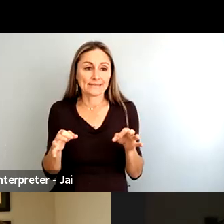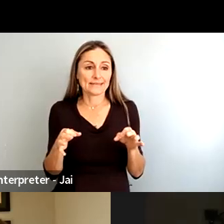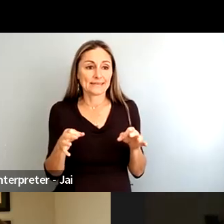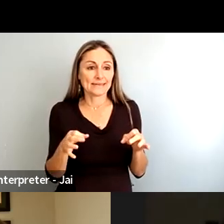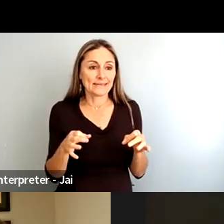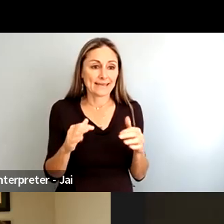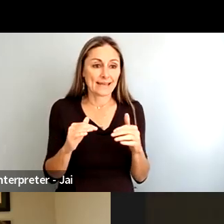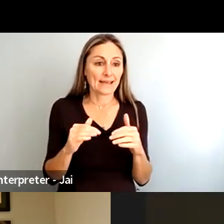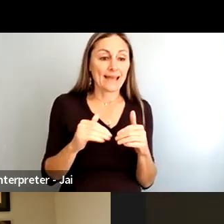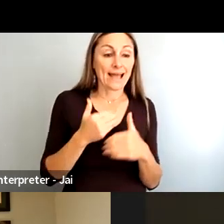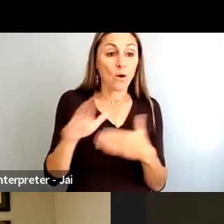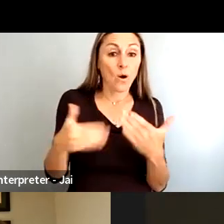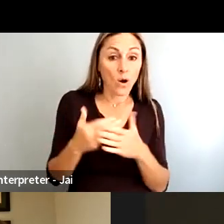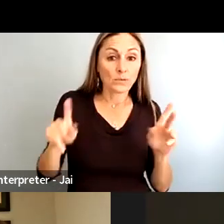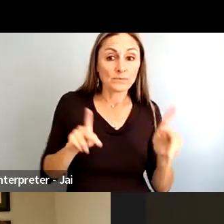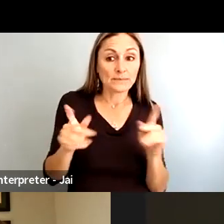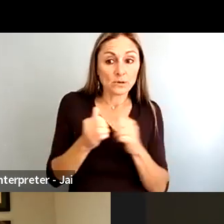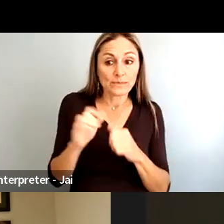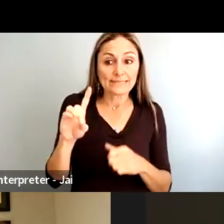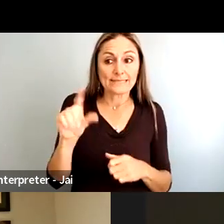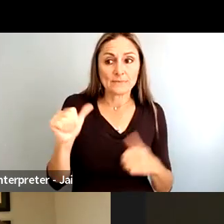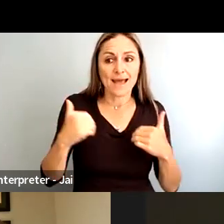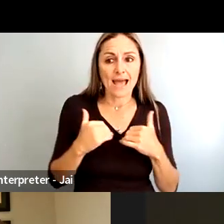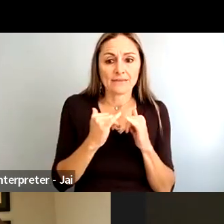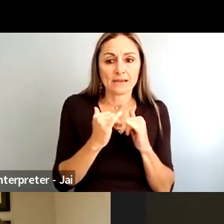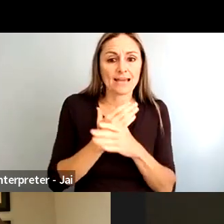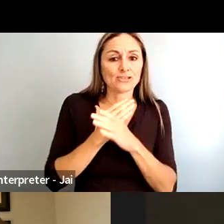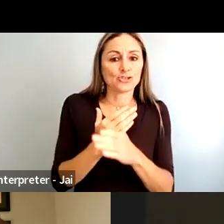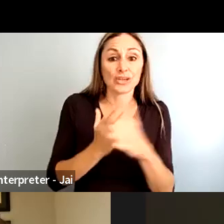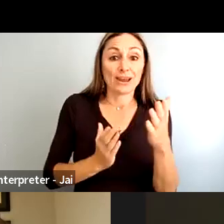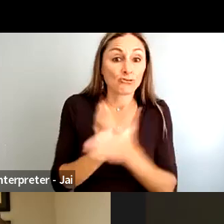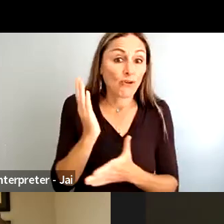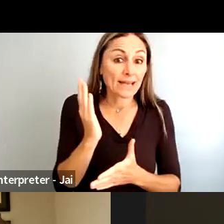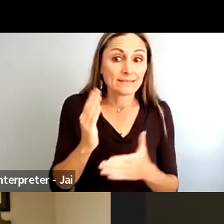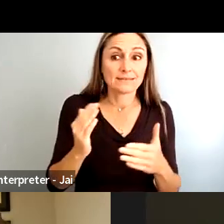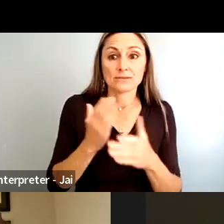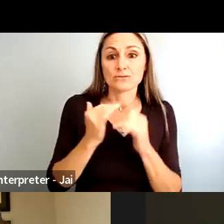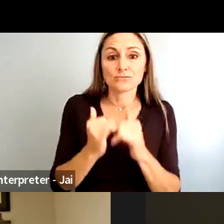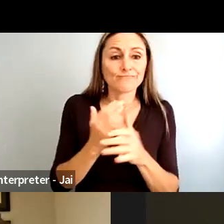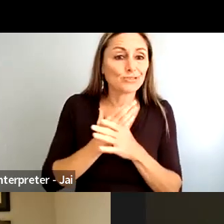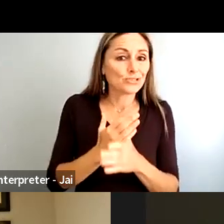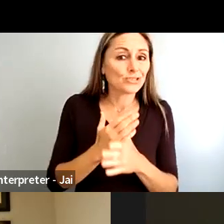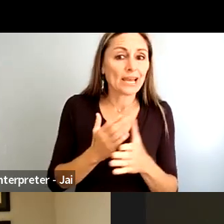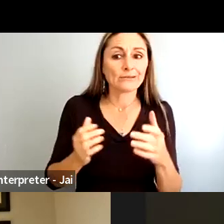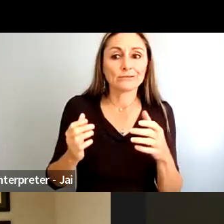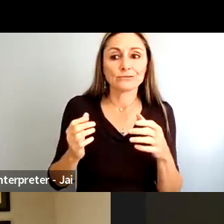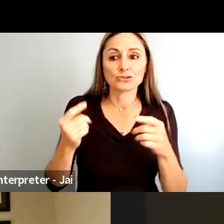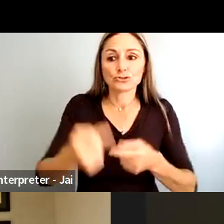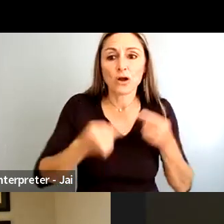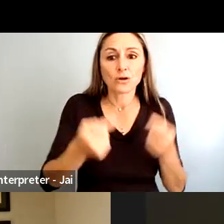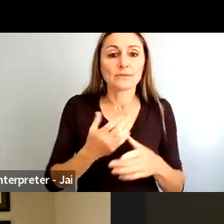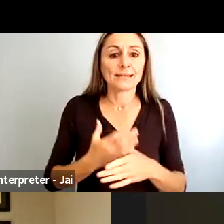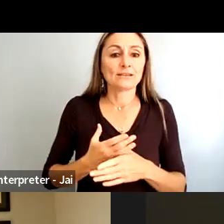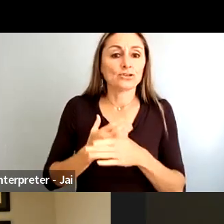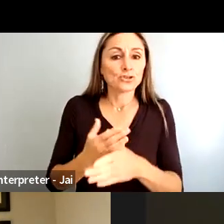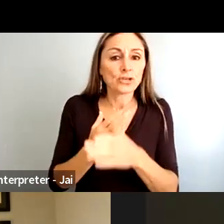all people with disabilities have this shared rights, shared struggles, shared, barriers in the